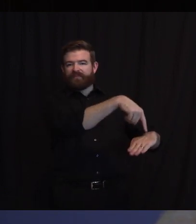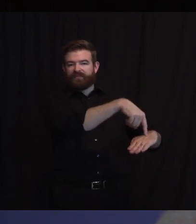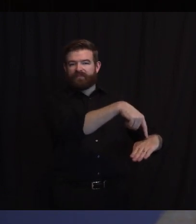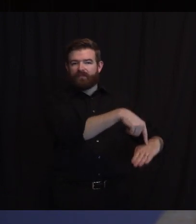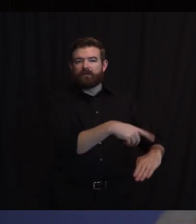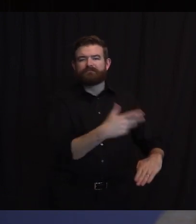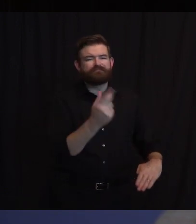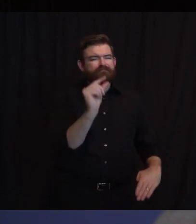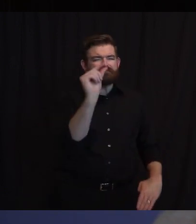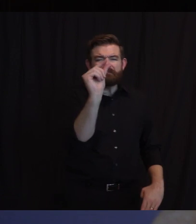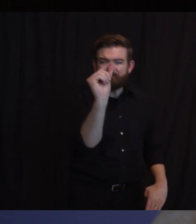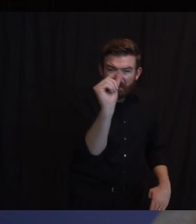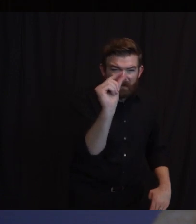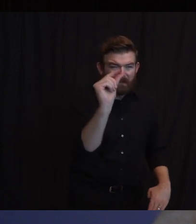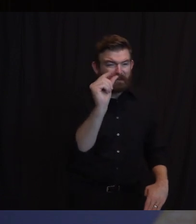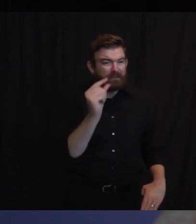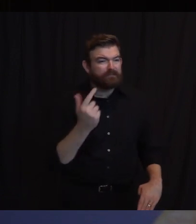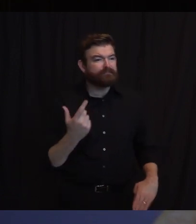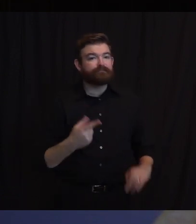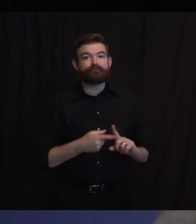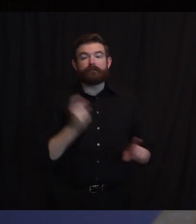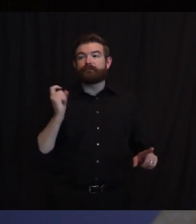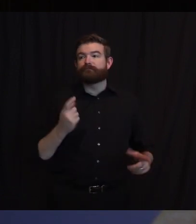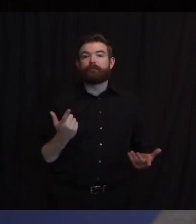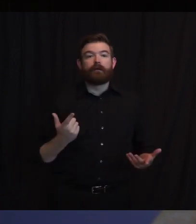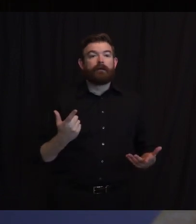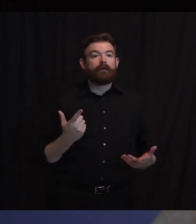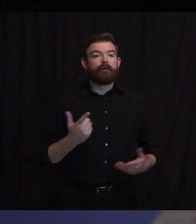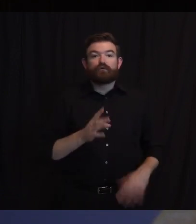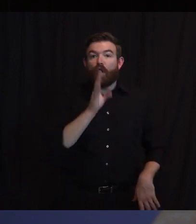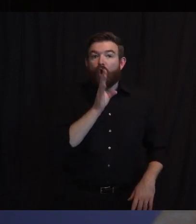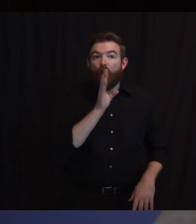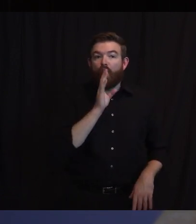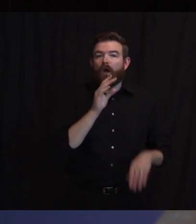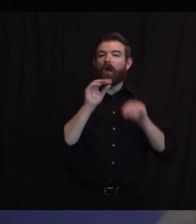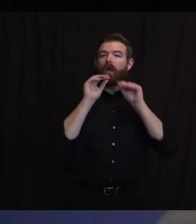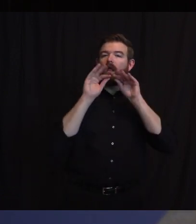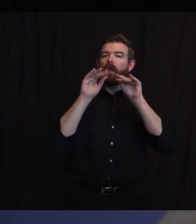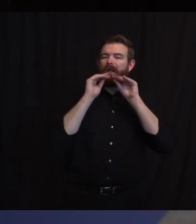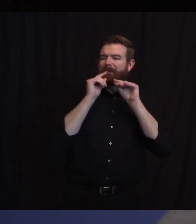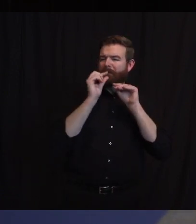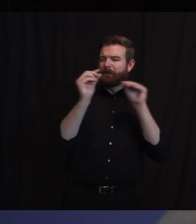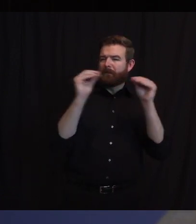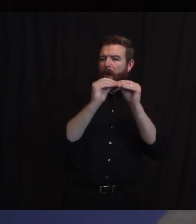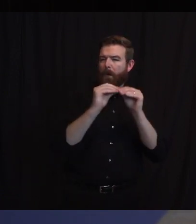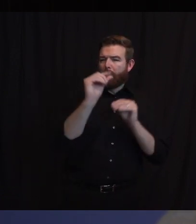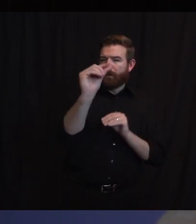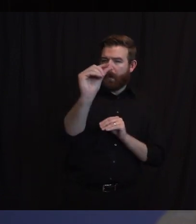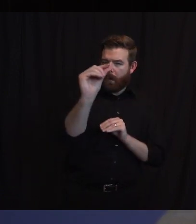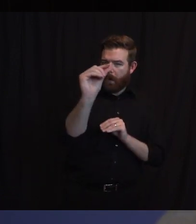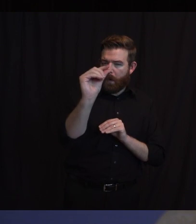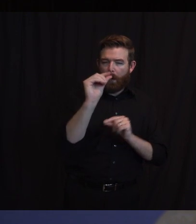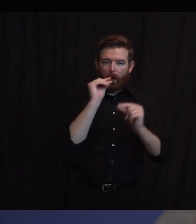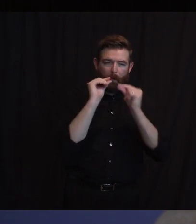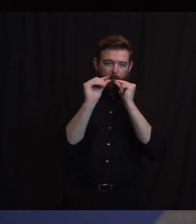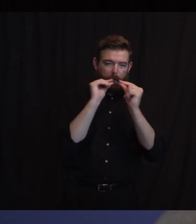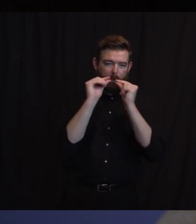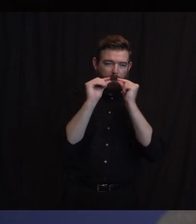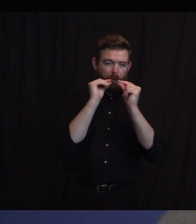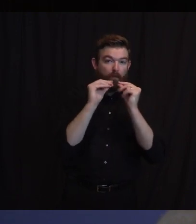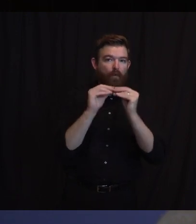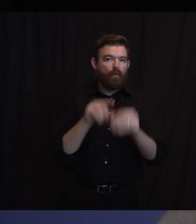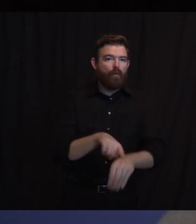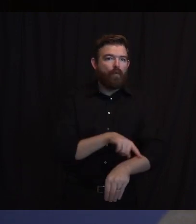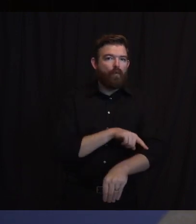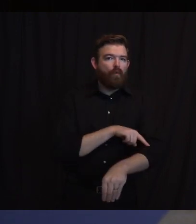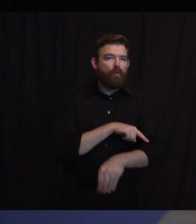that tend to be generated from things like speaking or other things, may last in the air for longer periods of time and may be able to float in